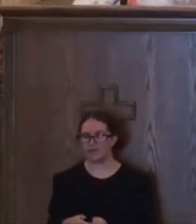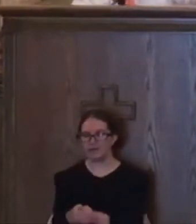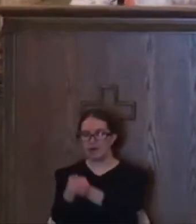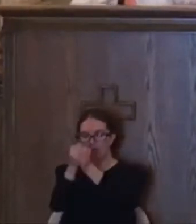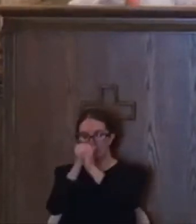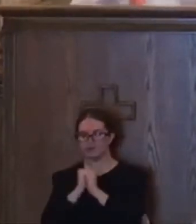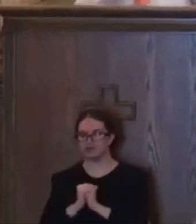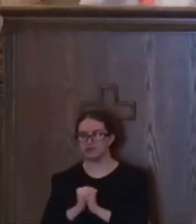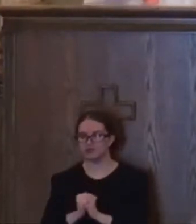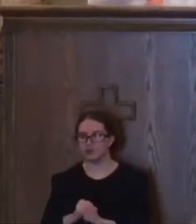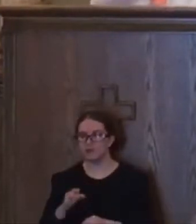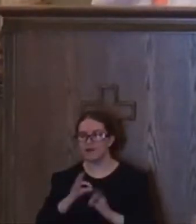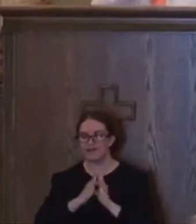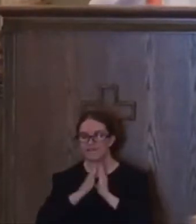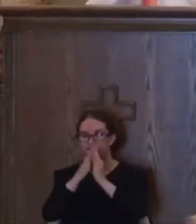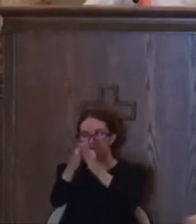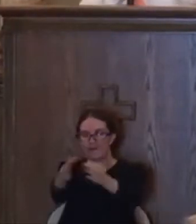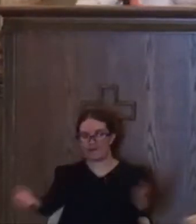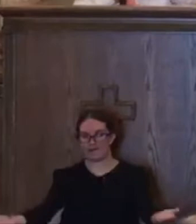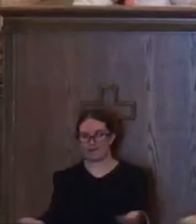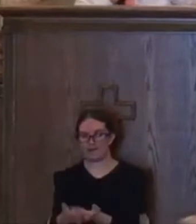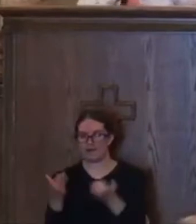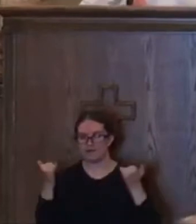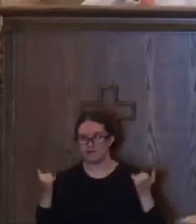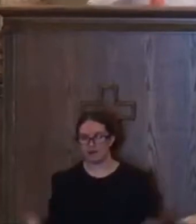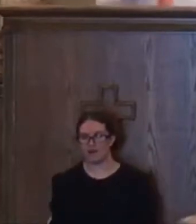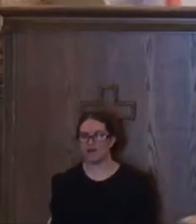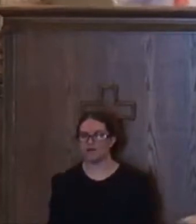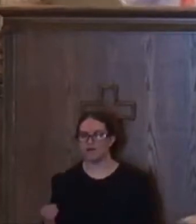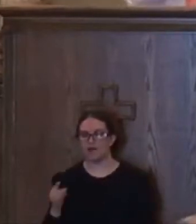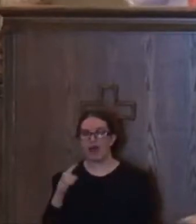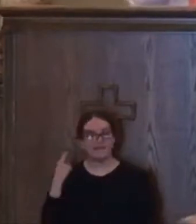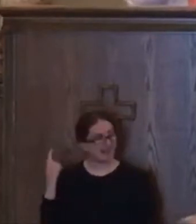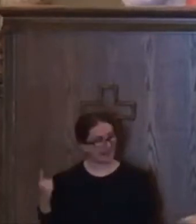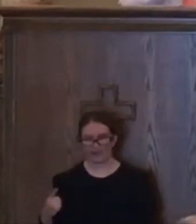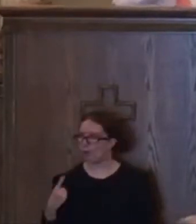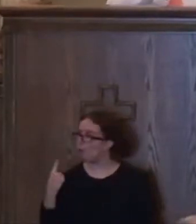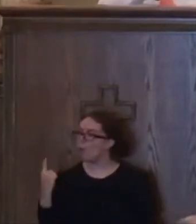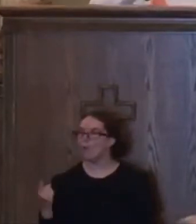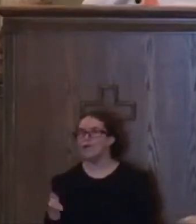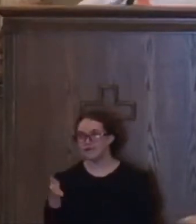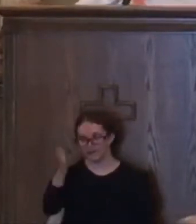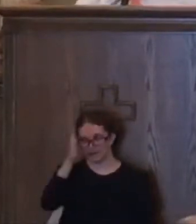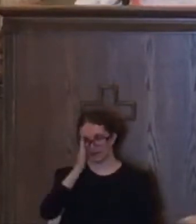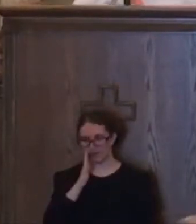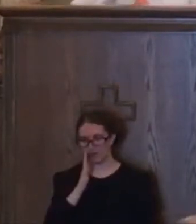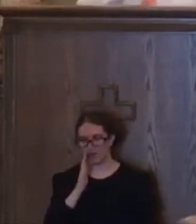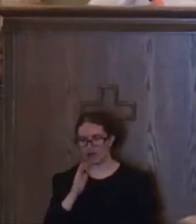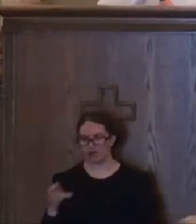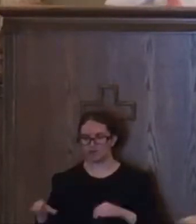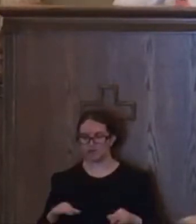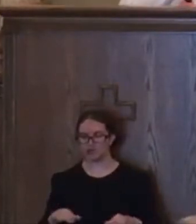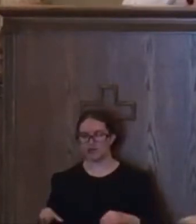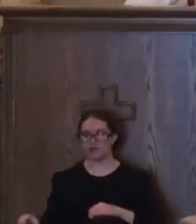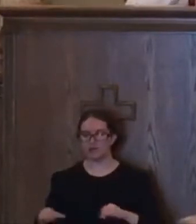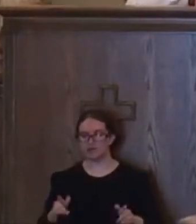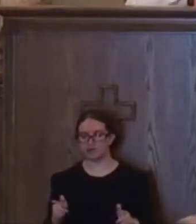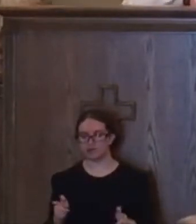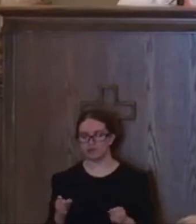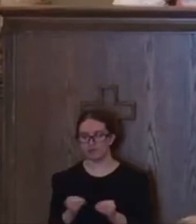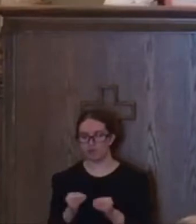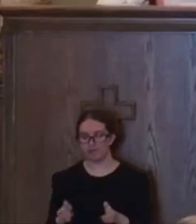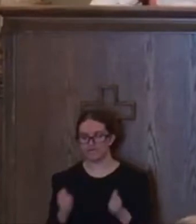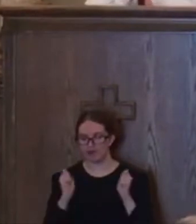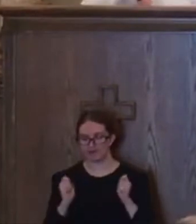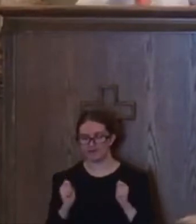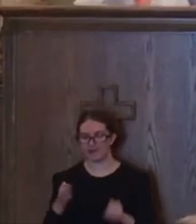worship, but we need faith in here right now that'll say not only is God going to do it, but he's going to do it faster than I thought he